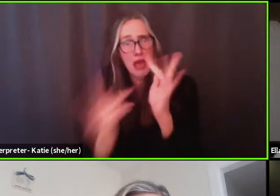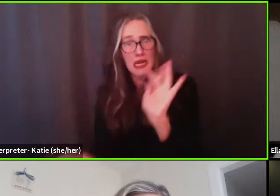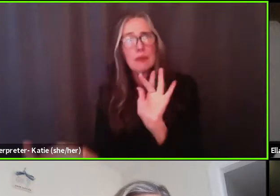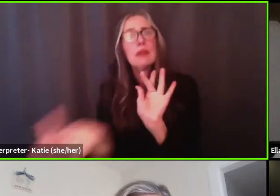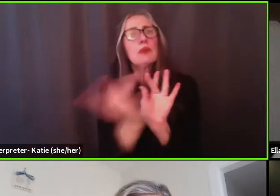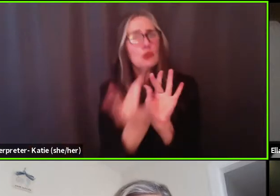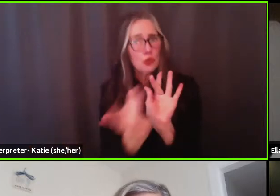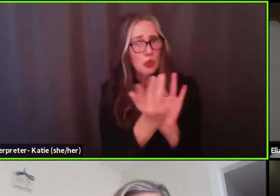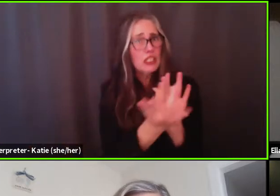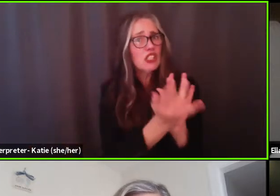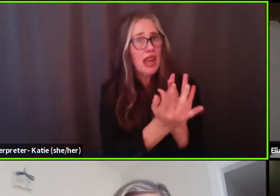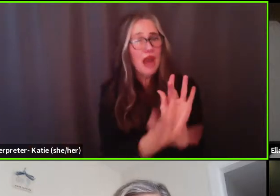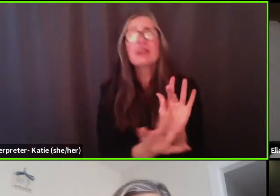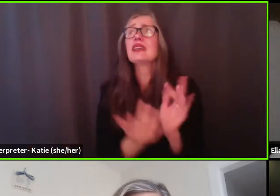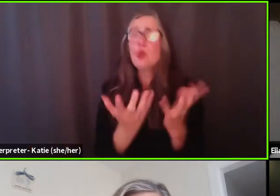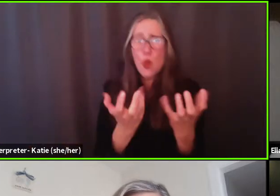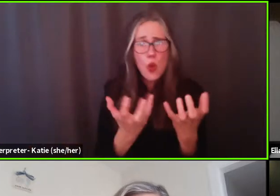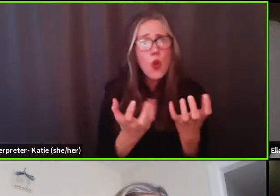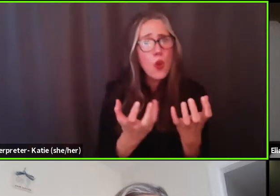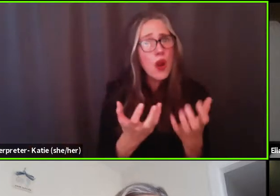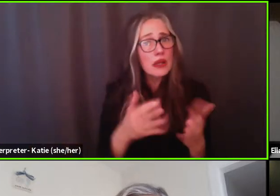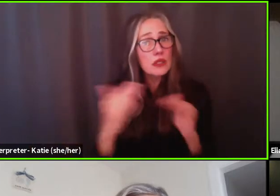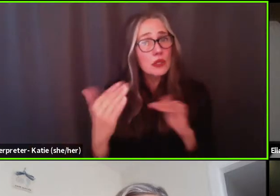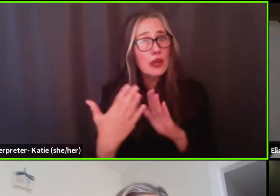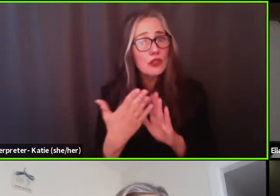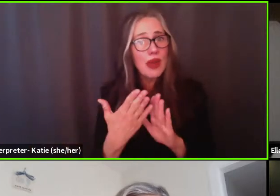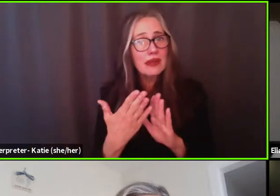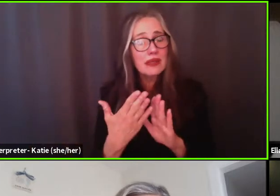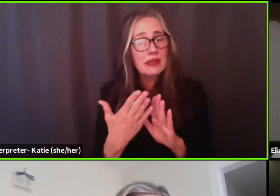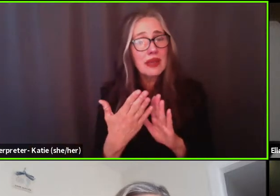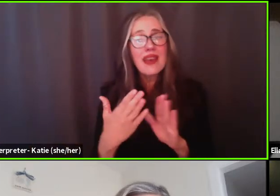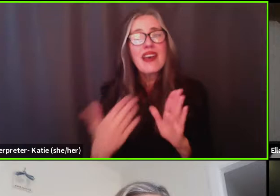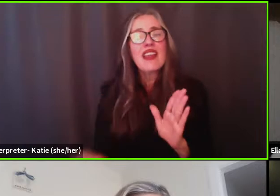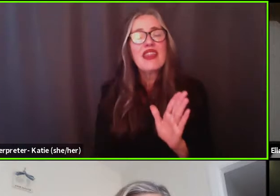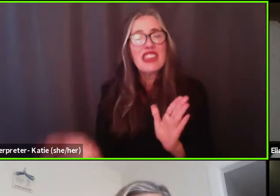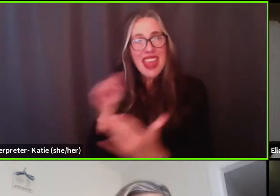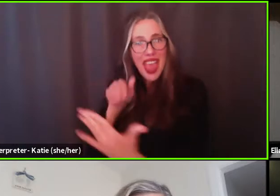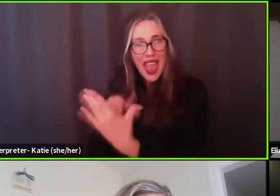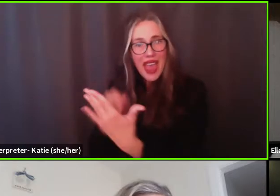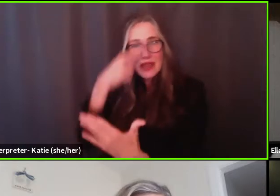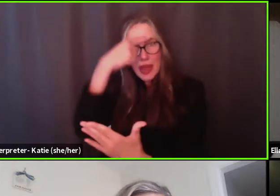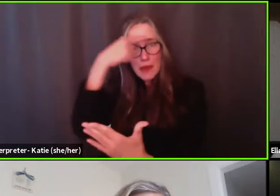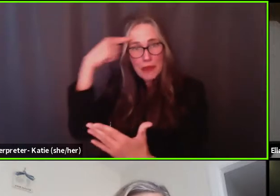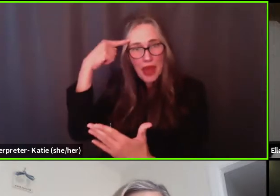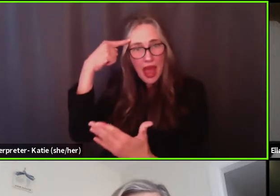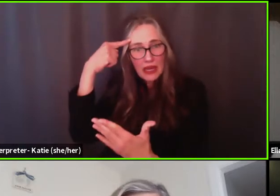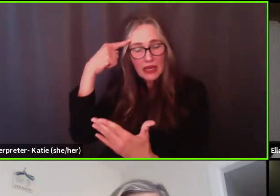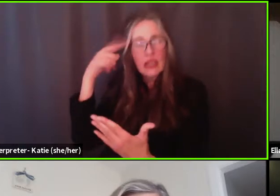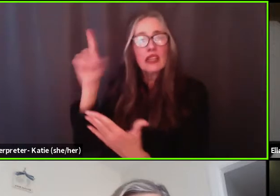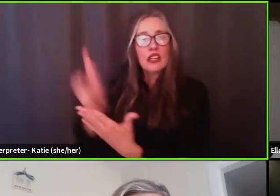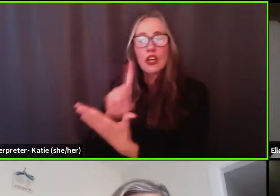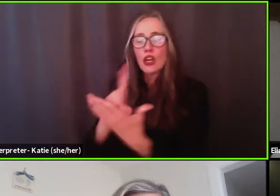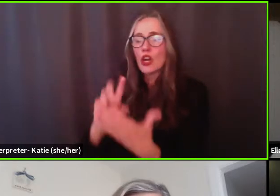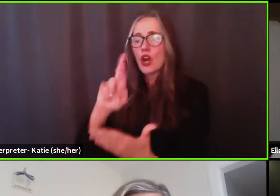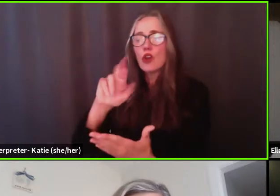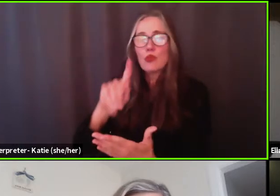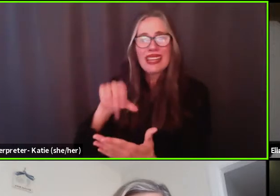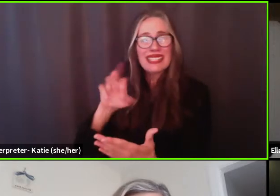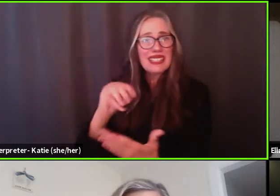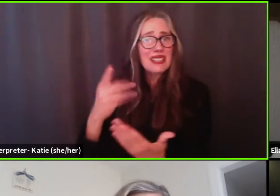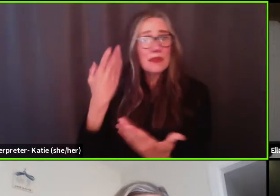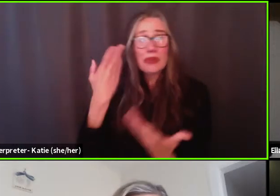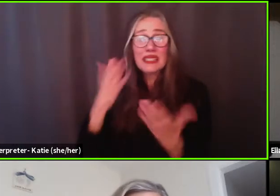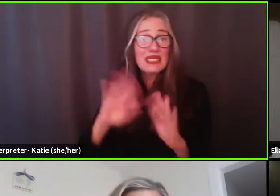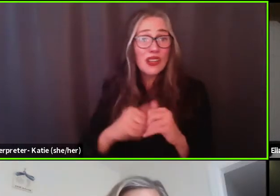that they wanted to address anti-black racism and didn't really know how or why or